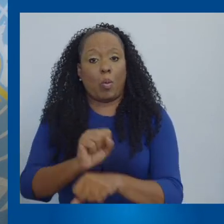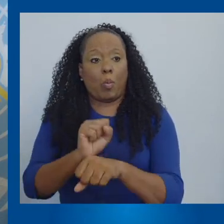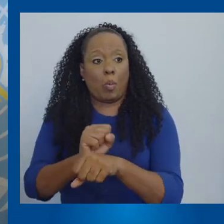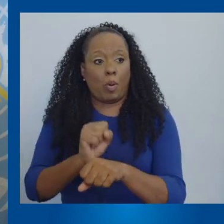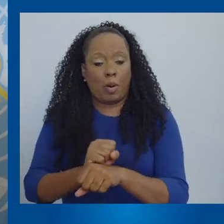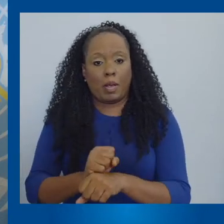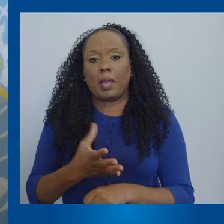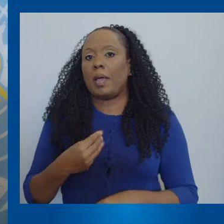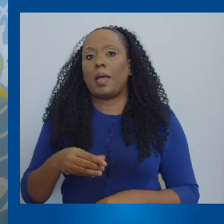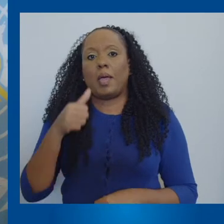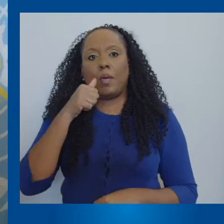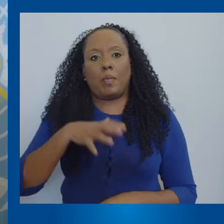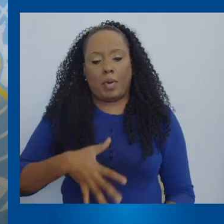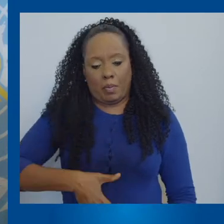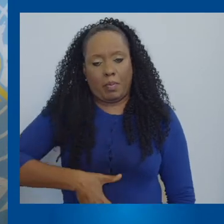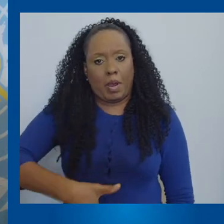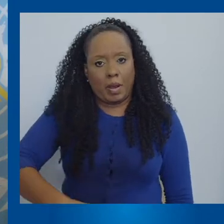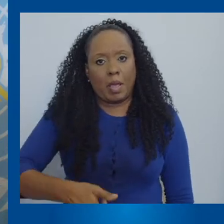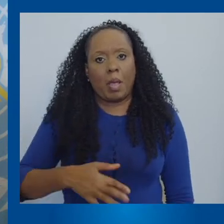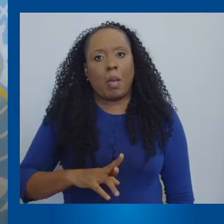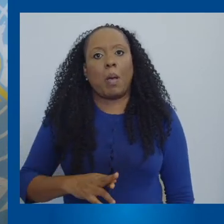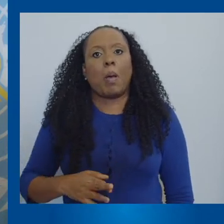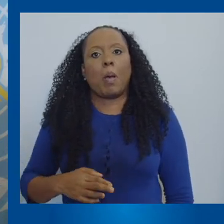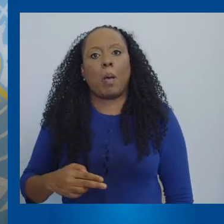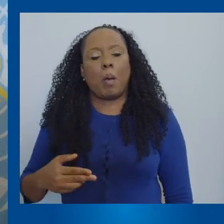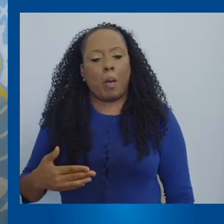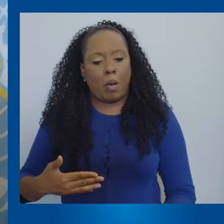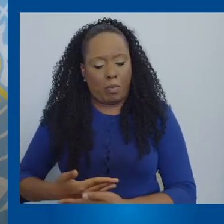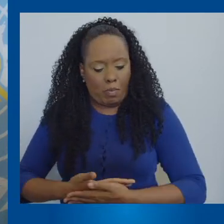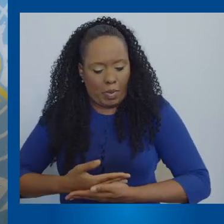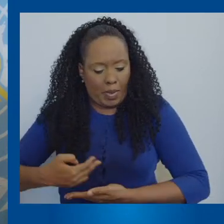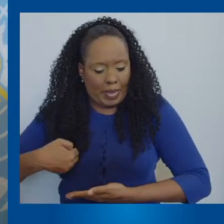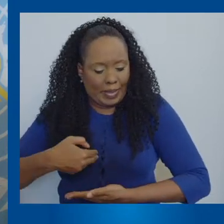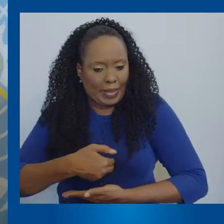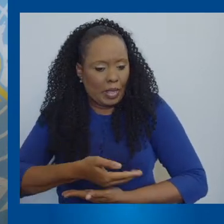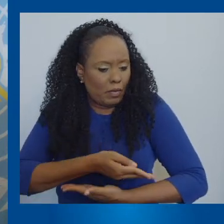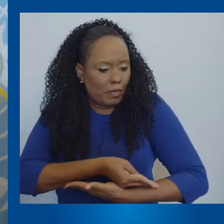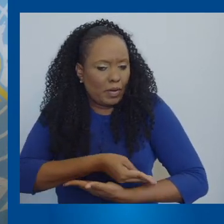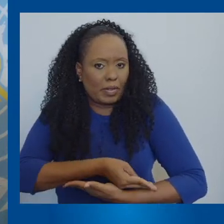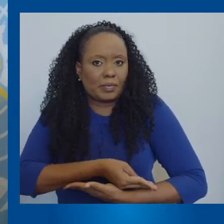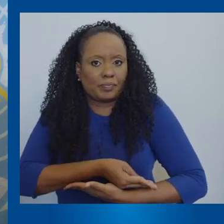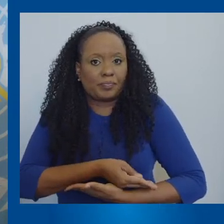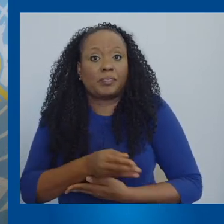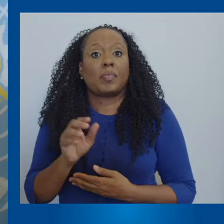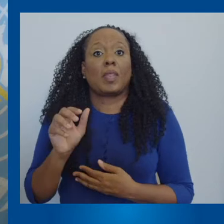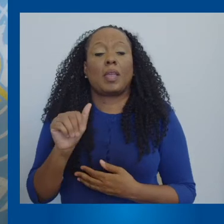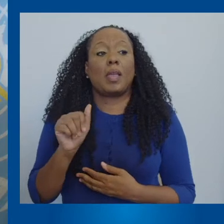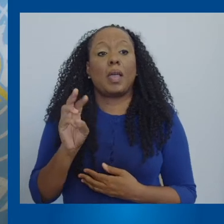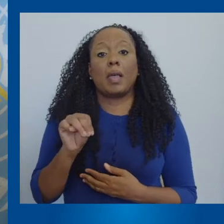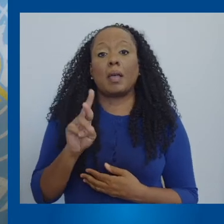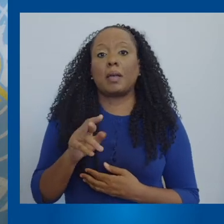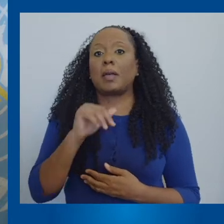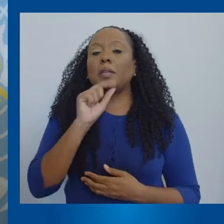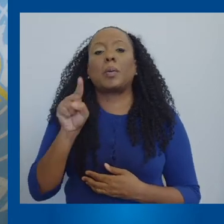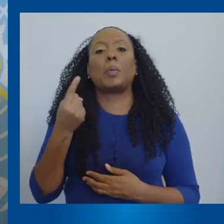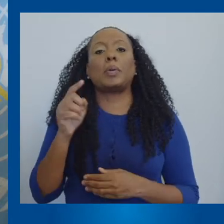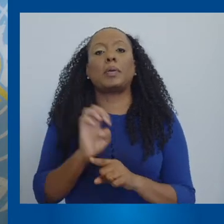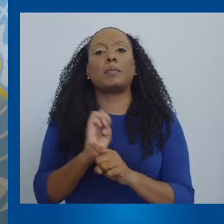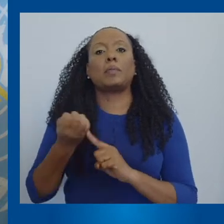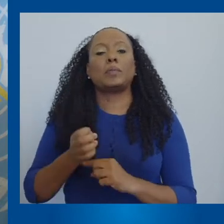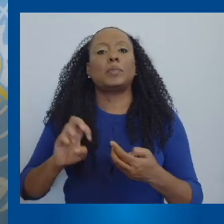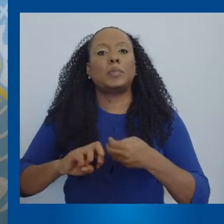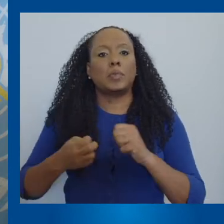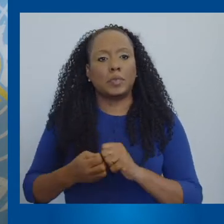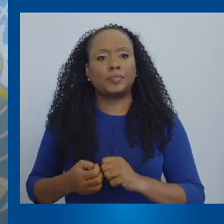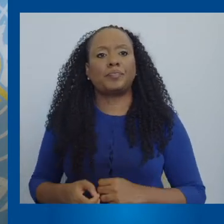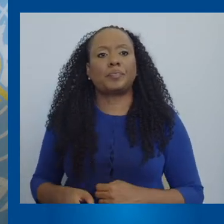while pregnant or breastfeeding. And AMR is not just a health issue. AMR is not just an environment issue. AMR is